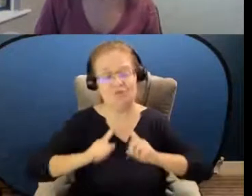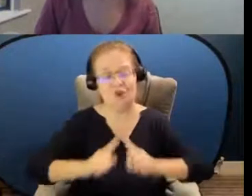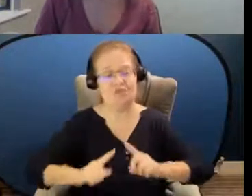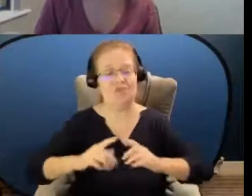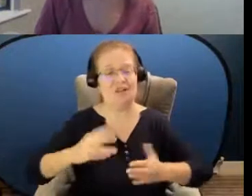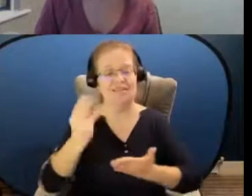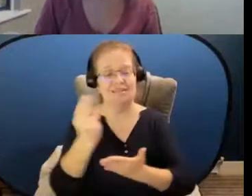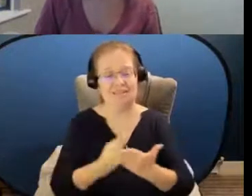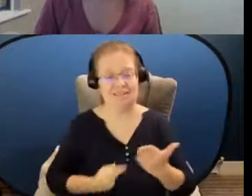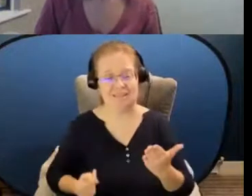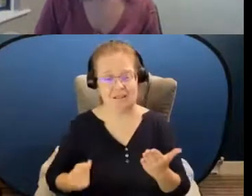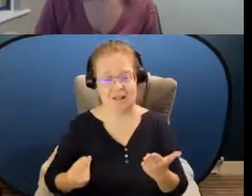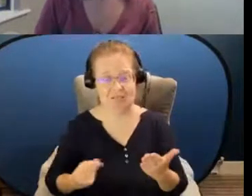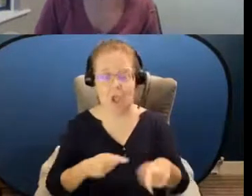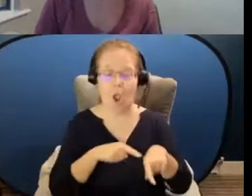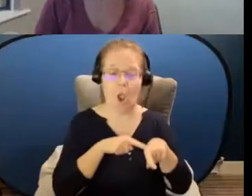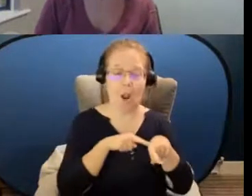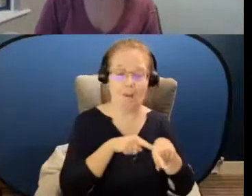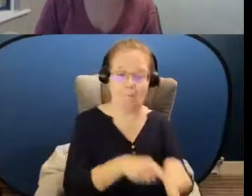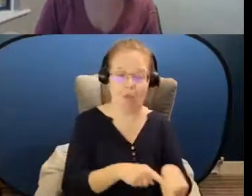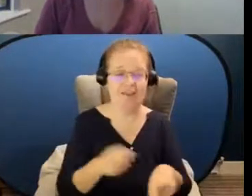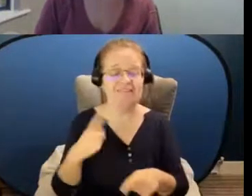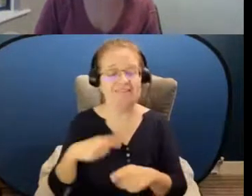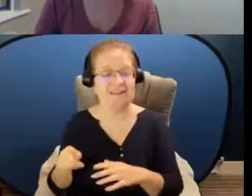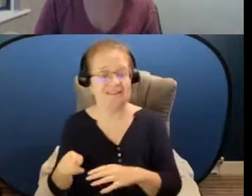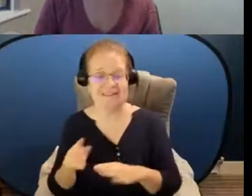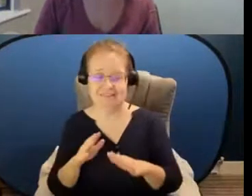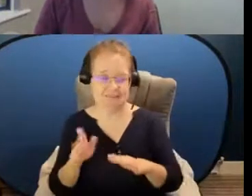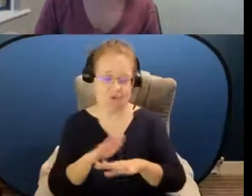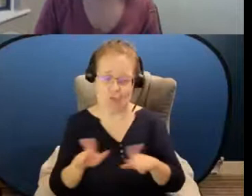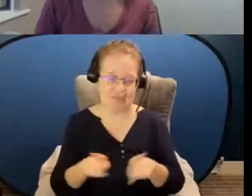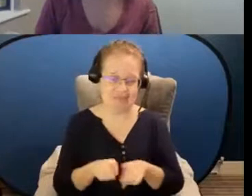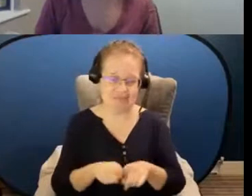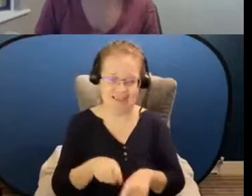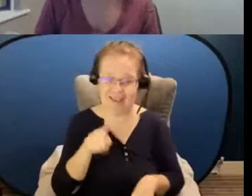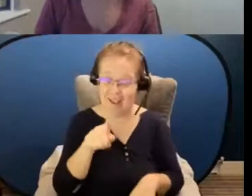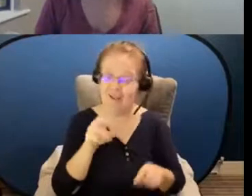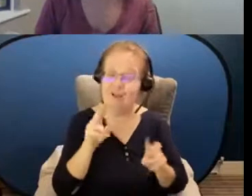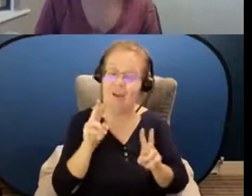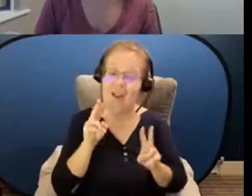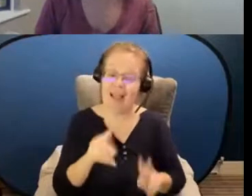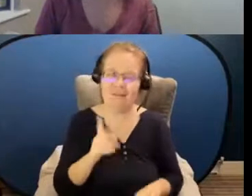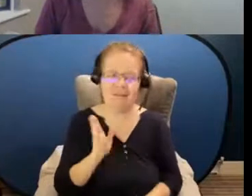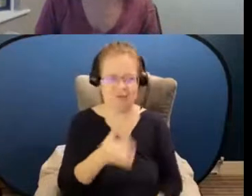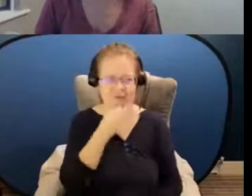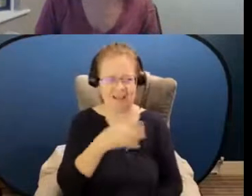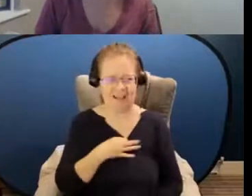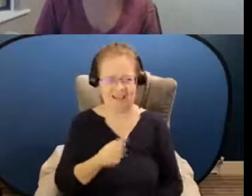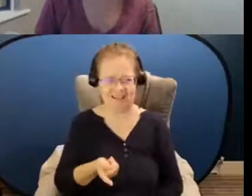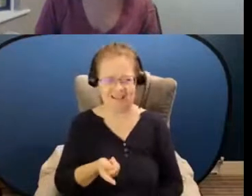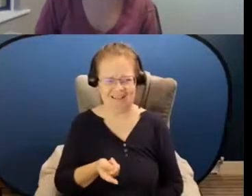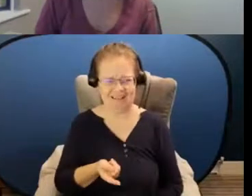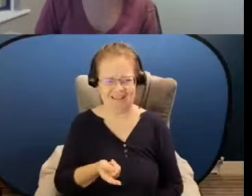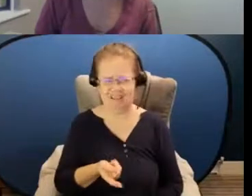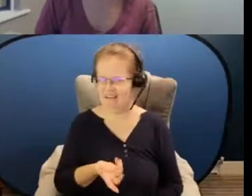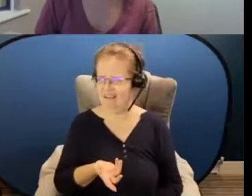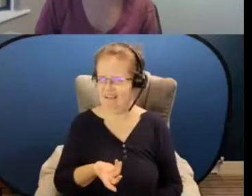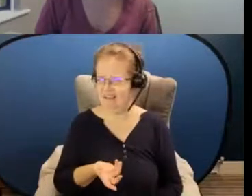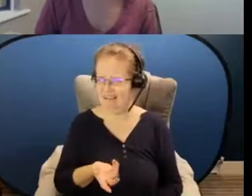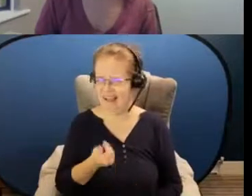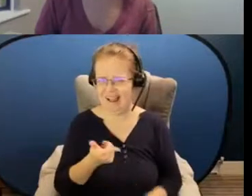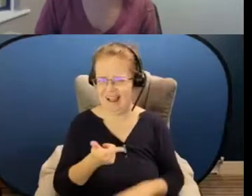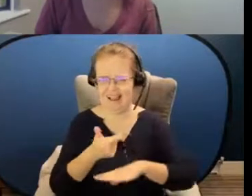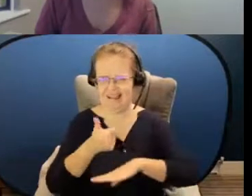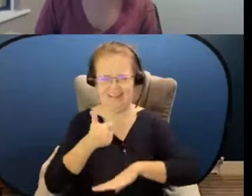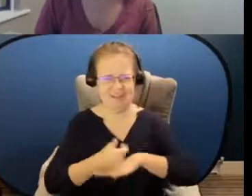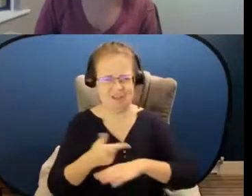and helpful are not the same thing. The great thing about that, Diane, too, is that you look at that and you have to ask yourself, is that really even set up good